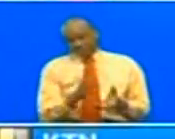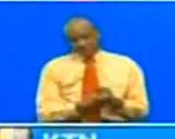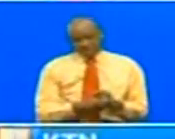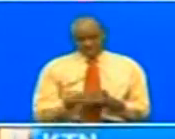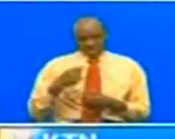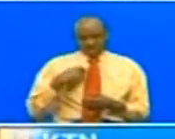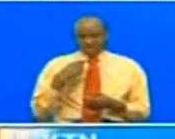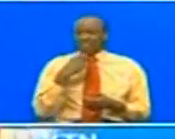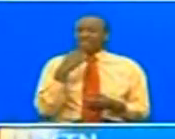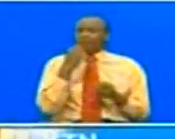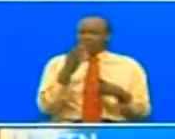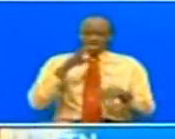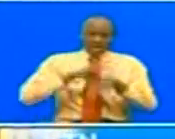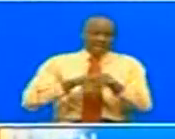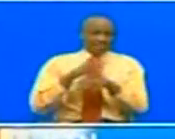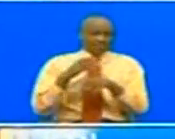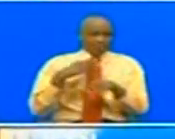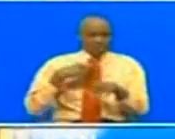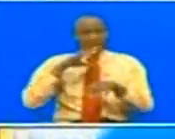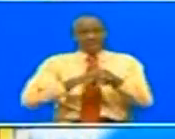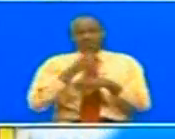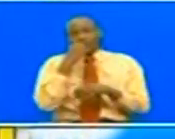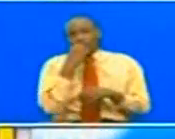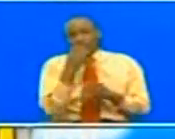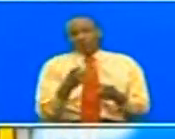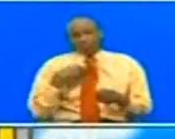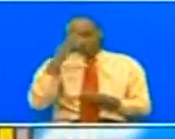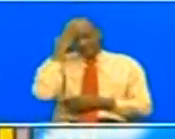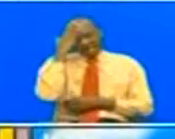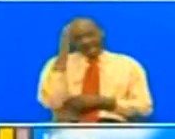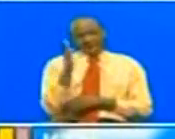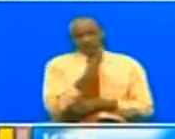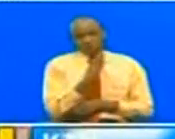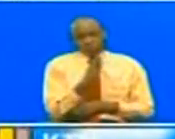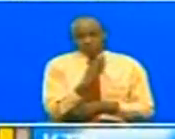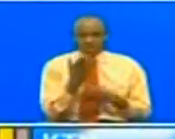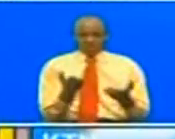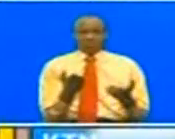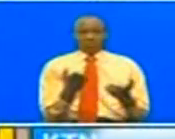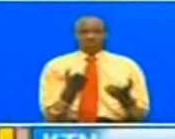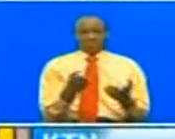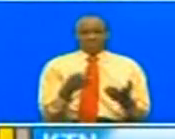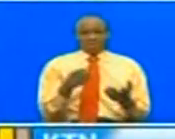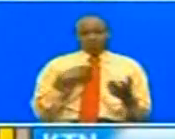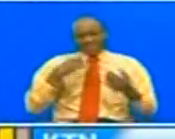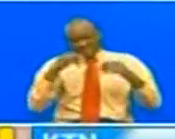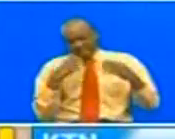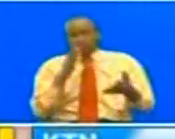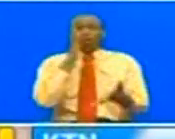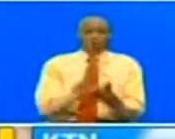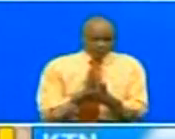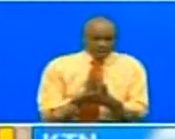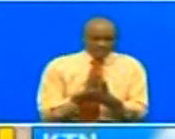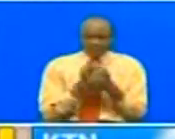journalists, we received the information on Monday afternoon. We tried to get some clarification from